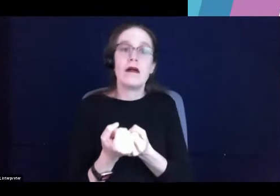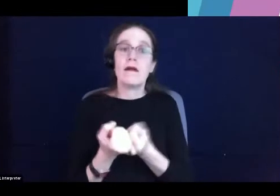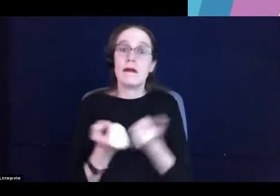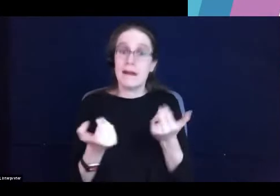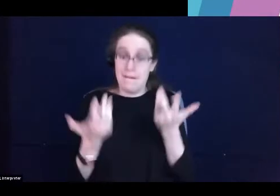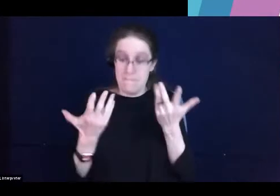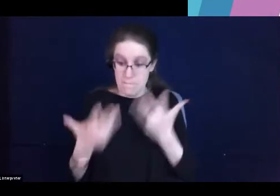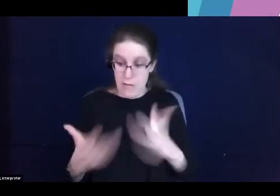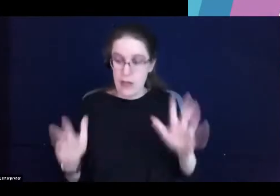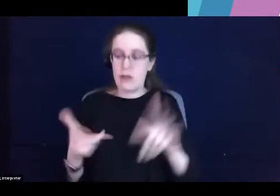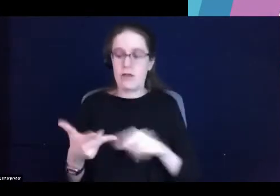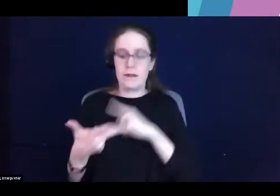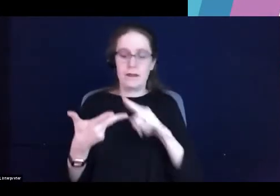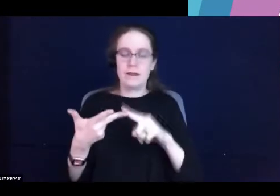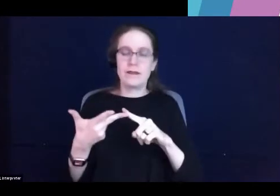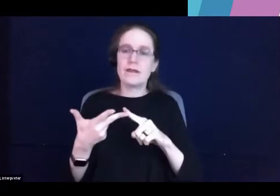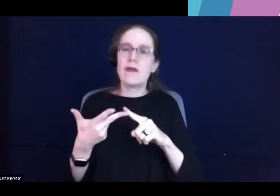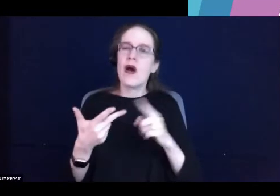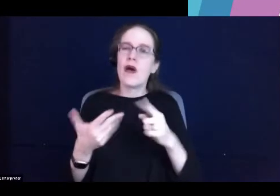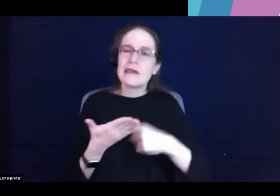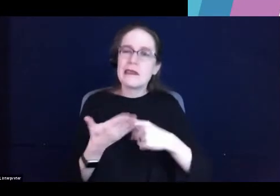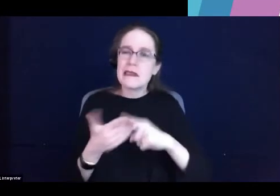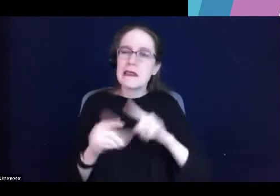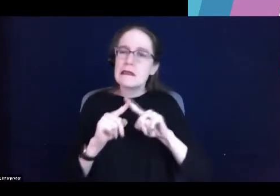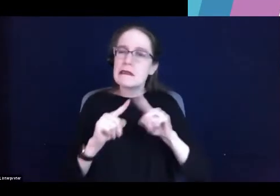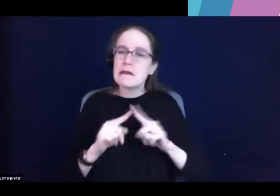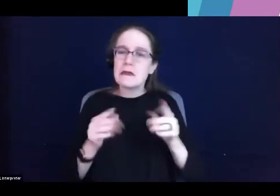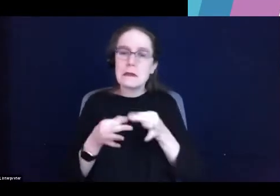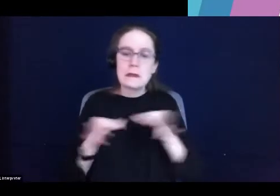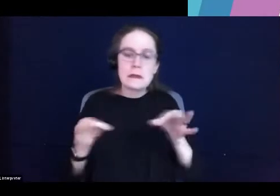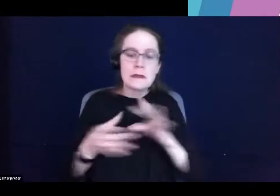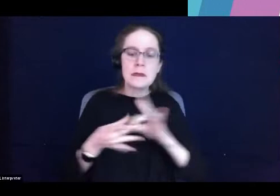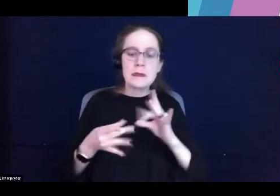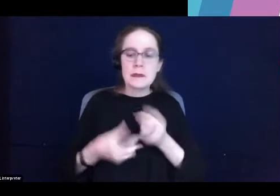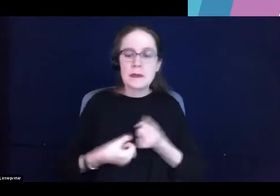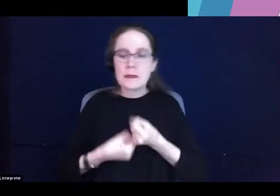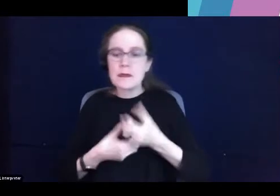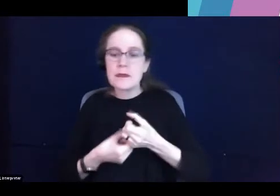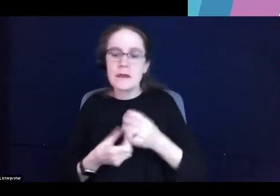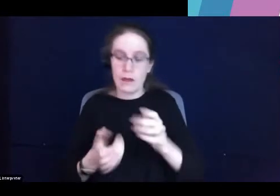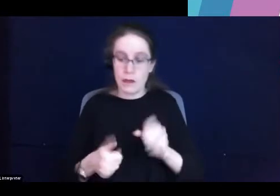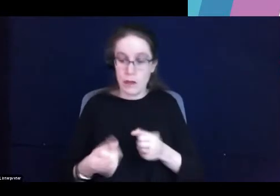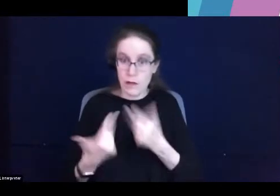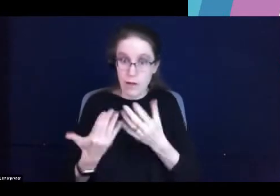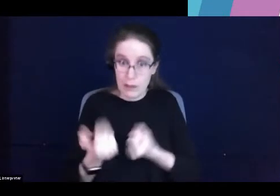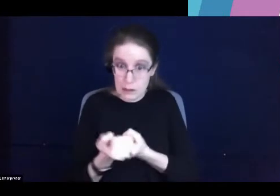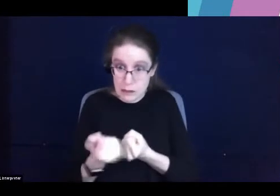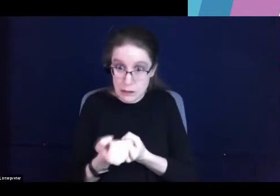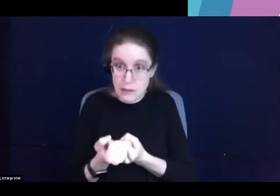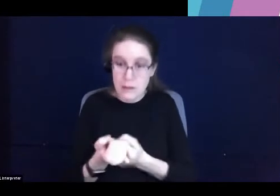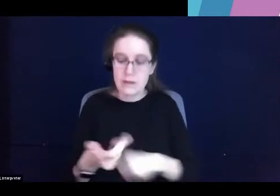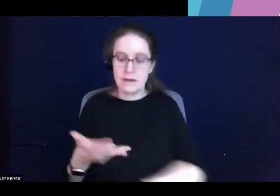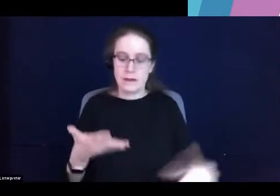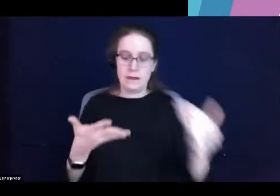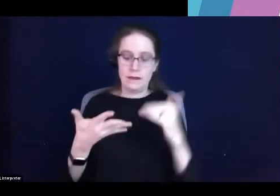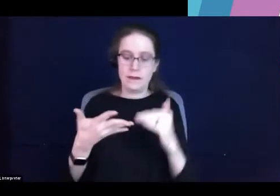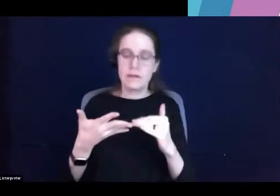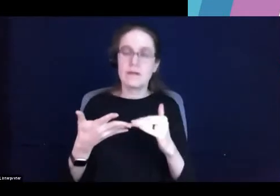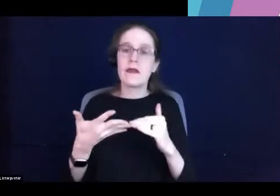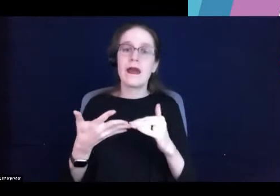various phrases to use when providing that emotional support. Then we will review the principles of safety and trigger